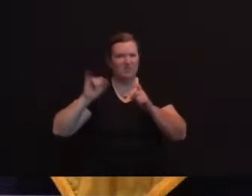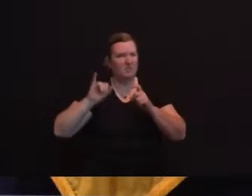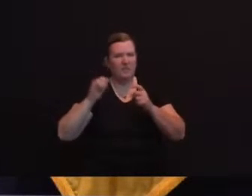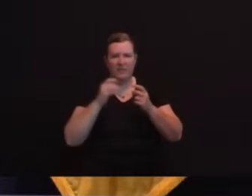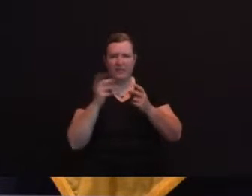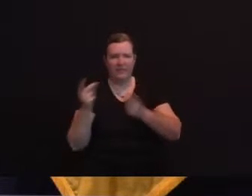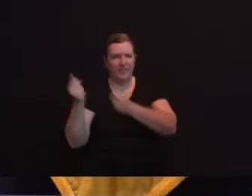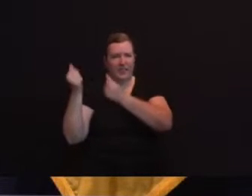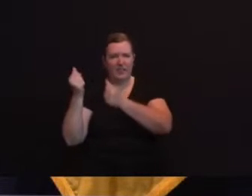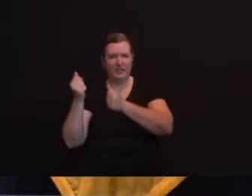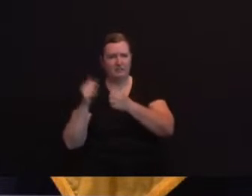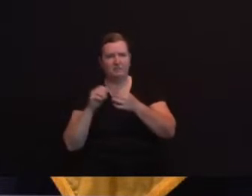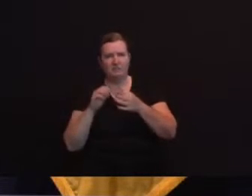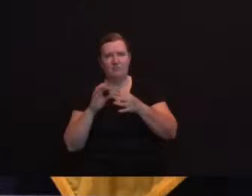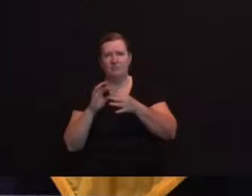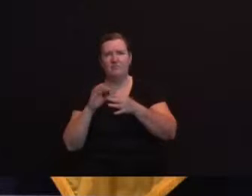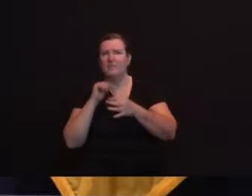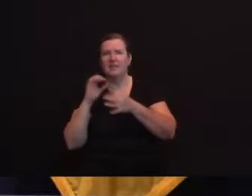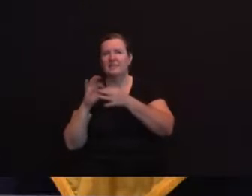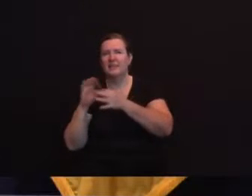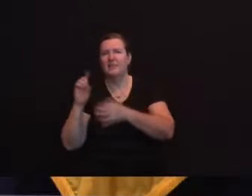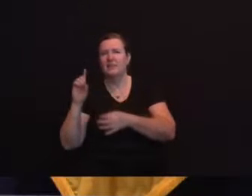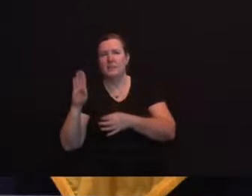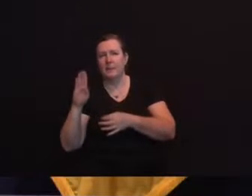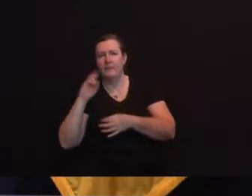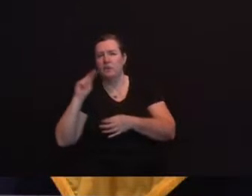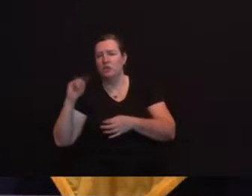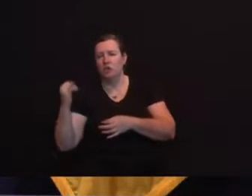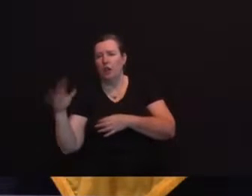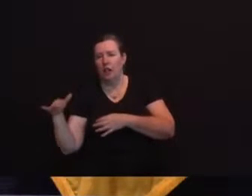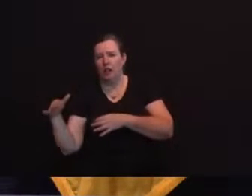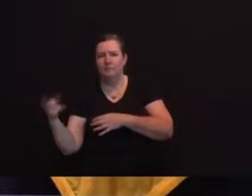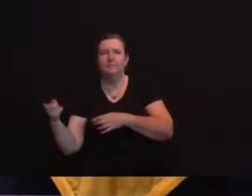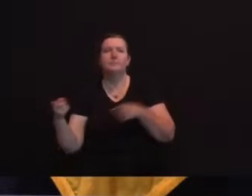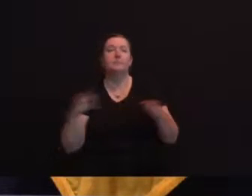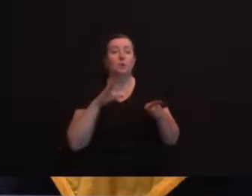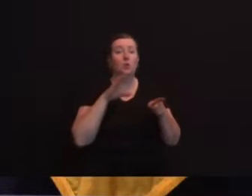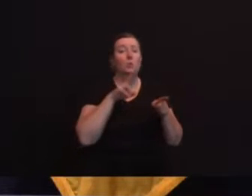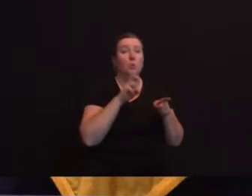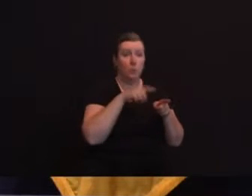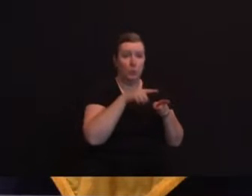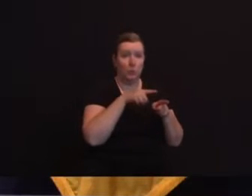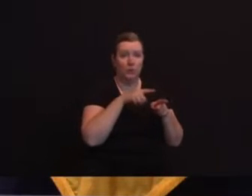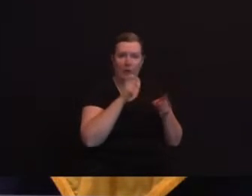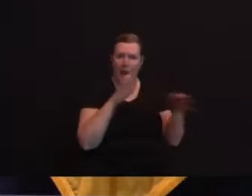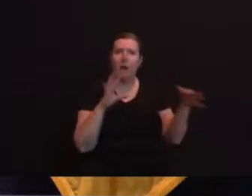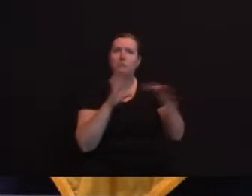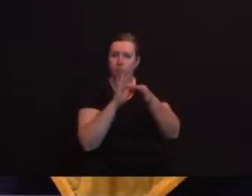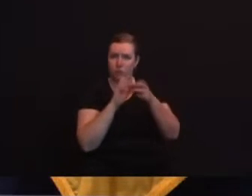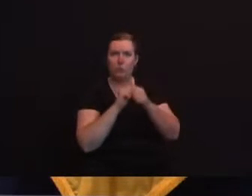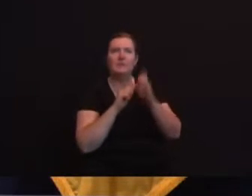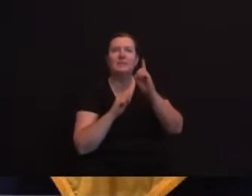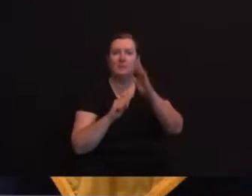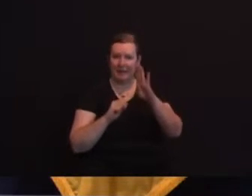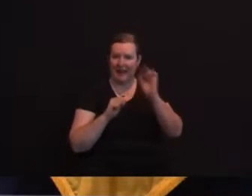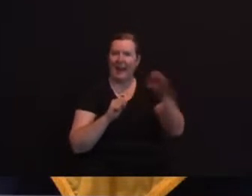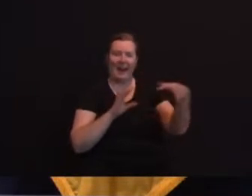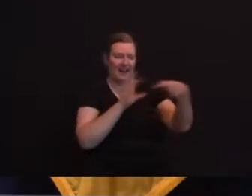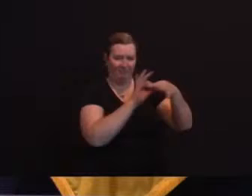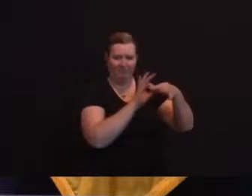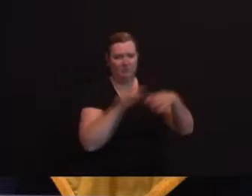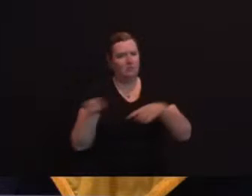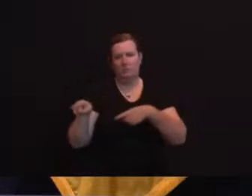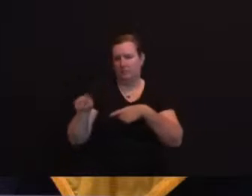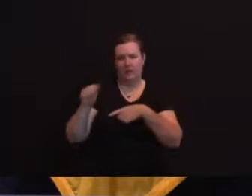and we continue to work on that, this one does. You do hear, Judy, I do hear that depending on where you